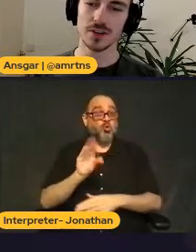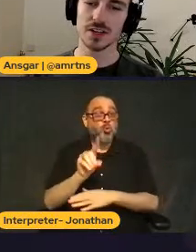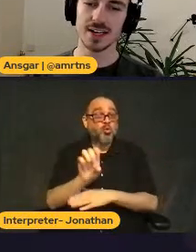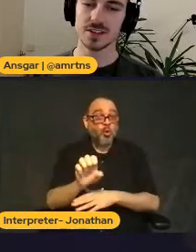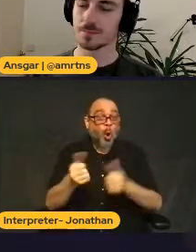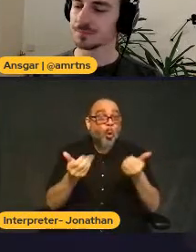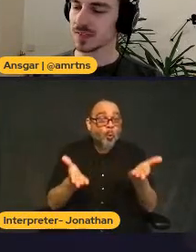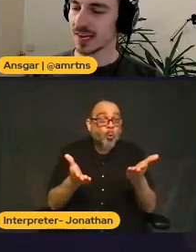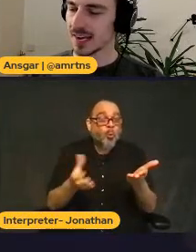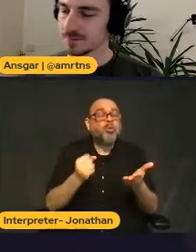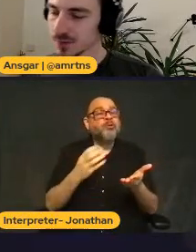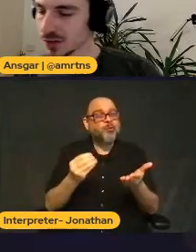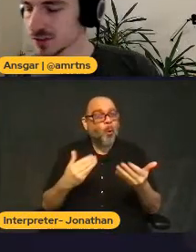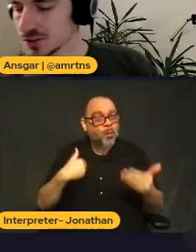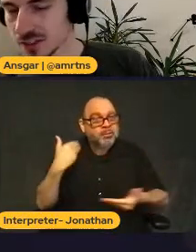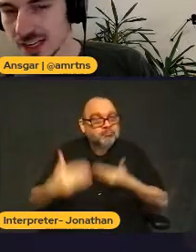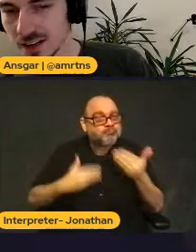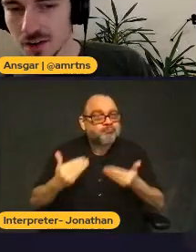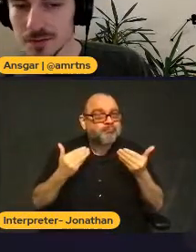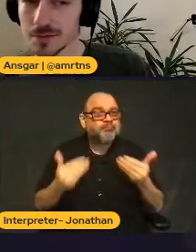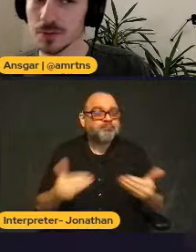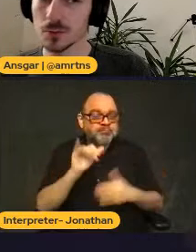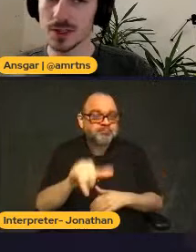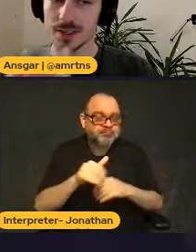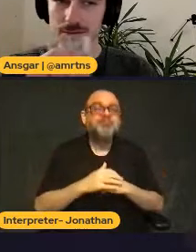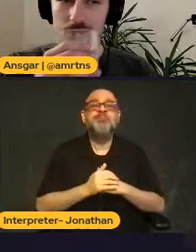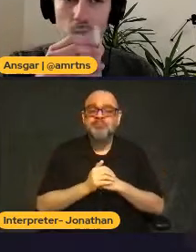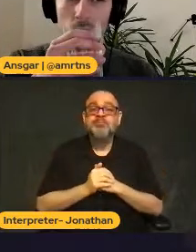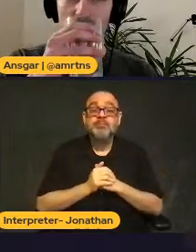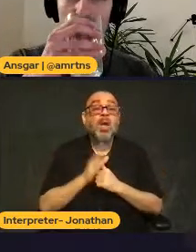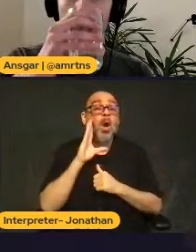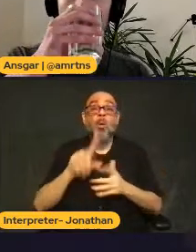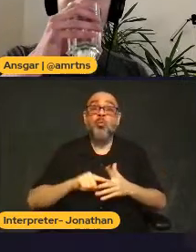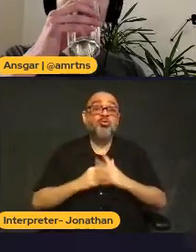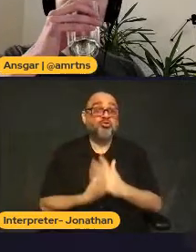jump over, and I'm going to start off with